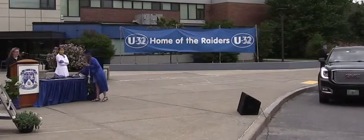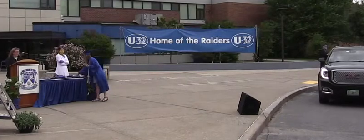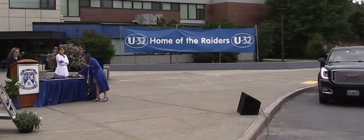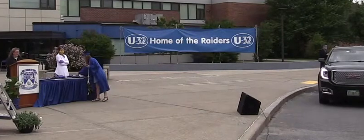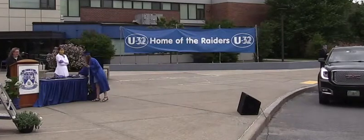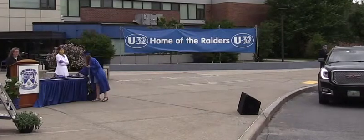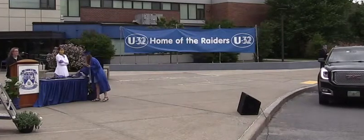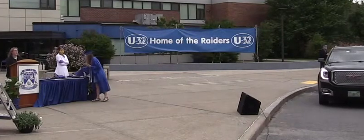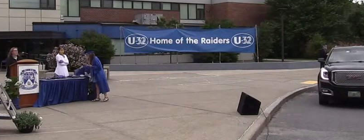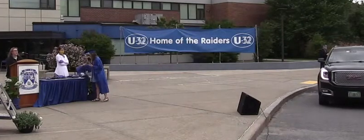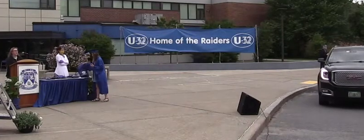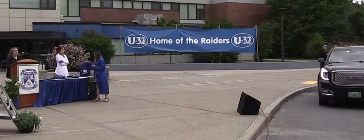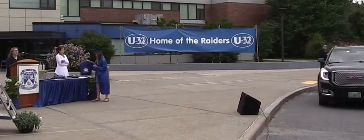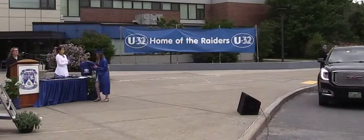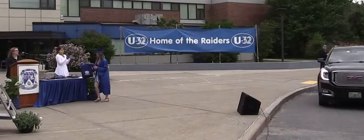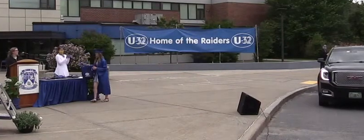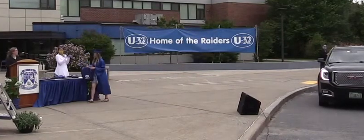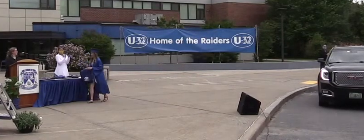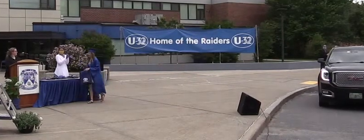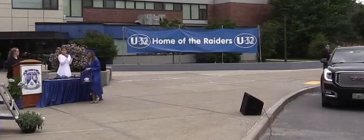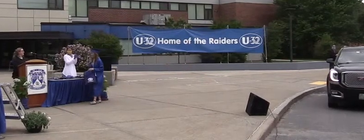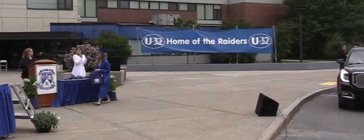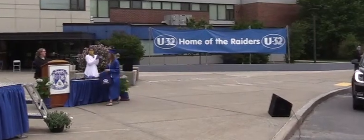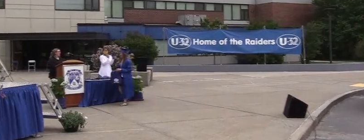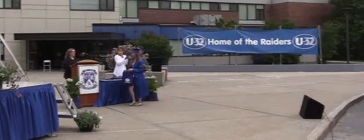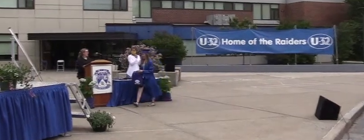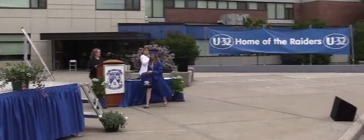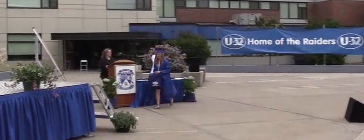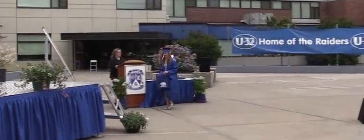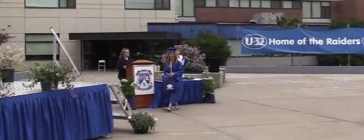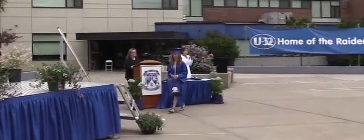Emily Violet Frazier.